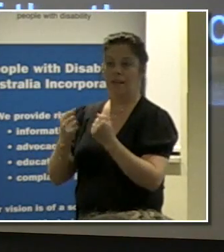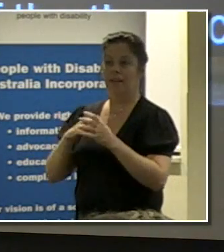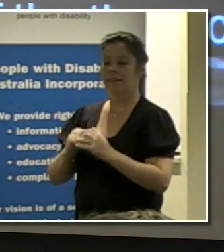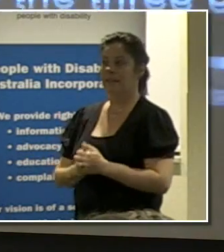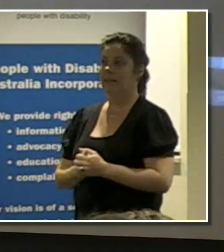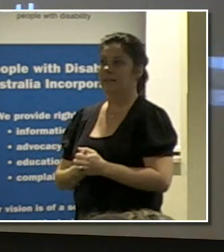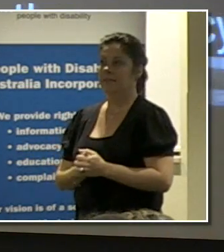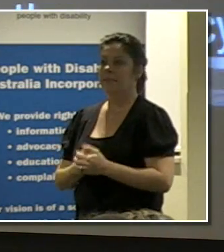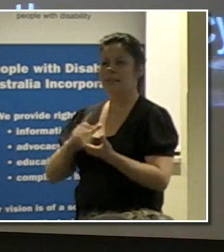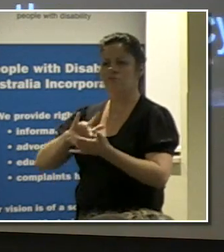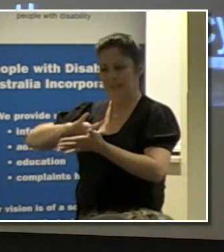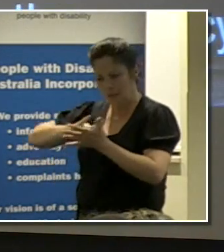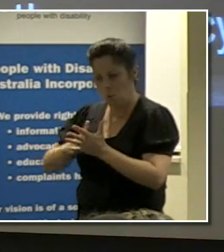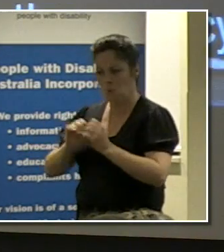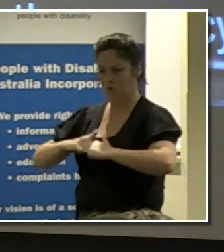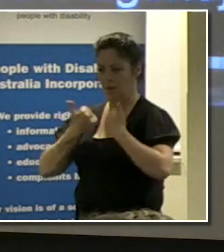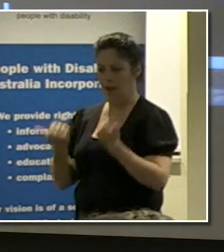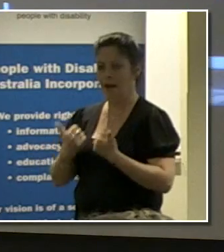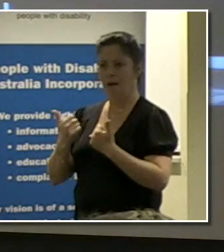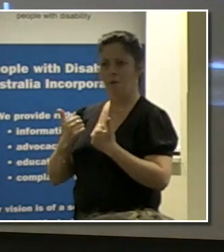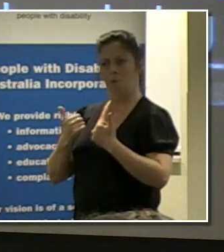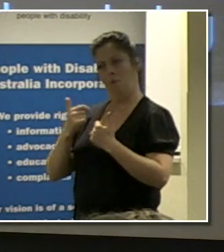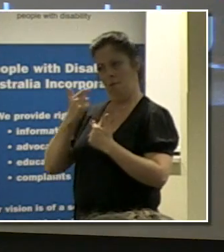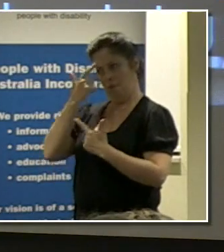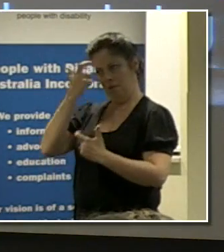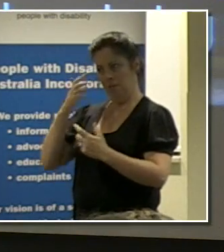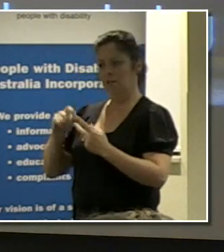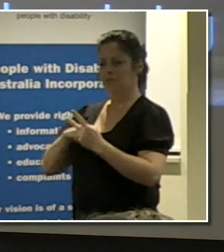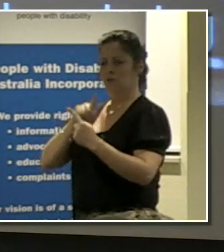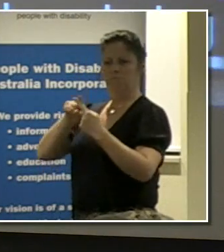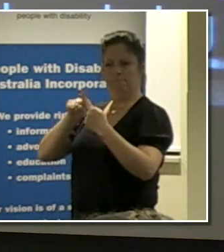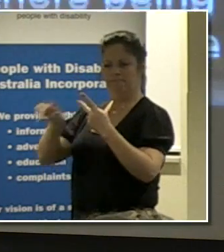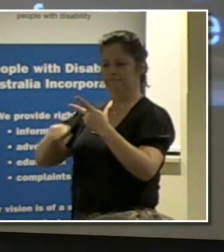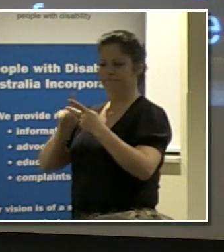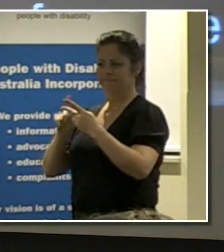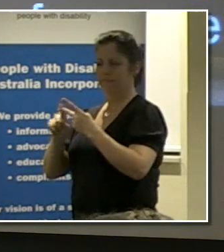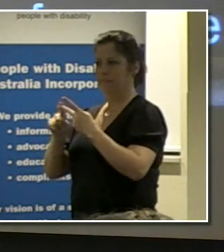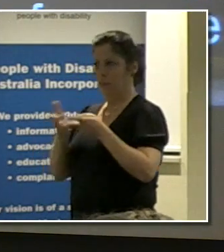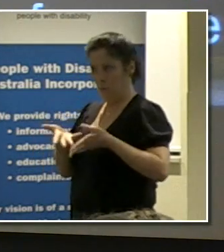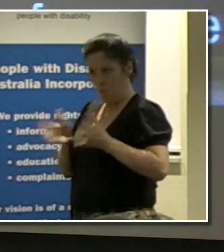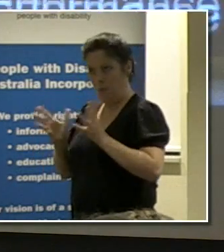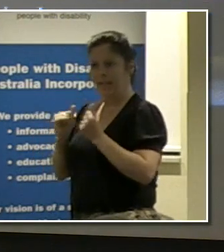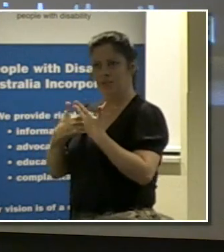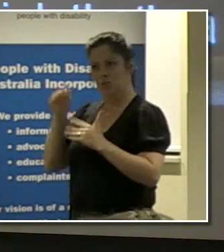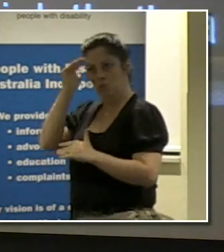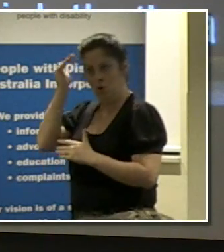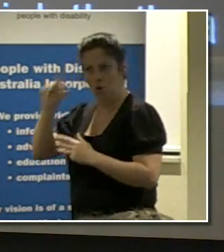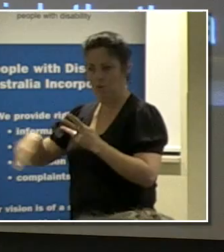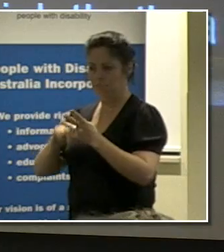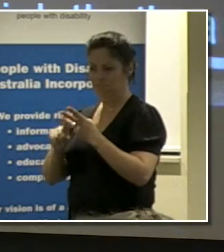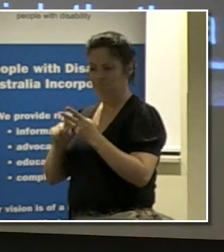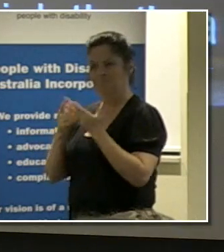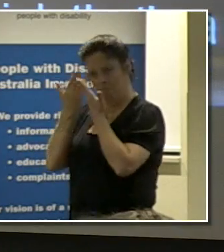the others being the values of performance and learning. And I think that's a pretty good mix. The second is that we